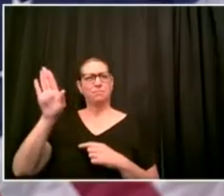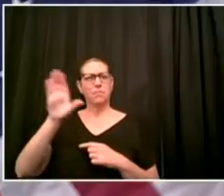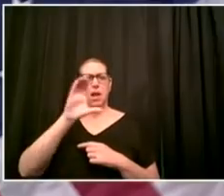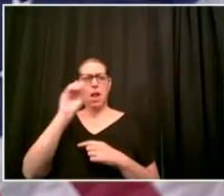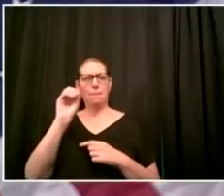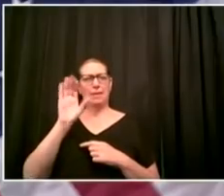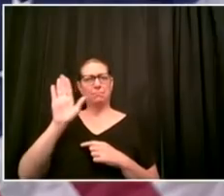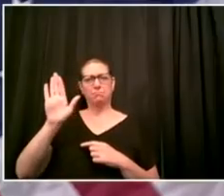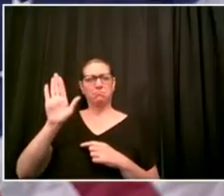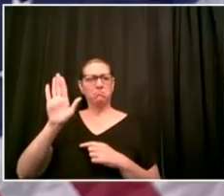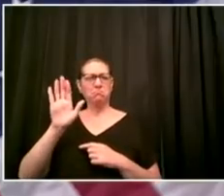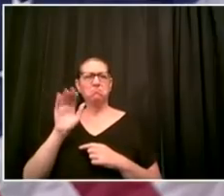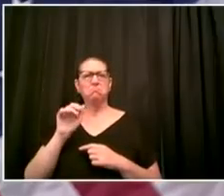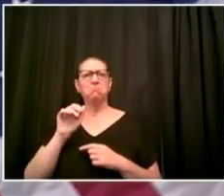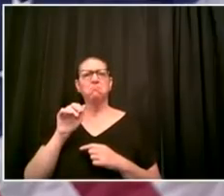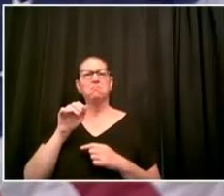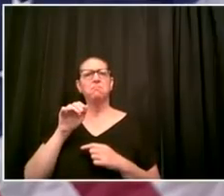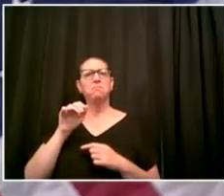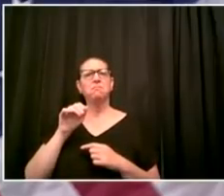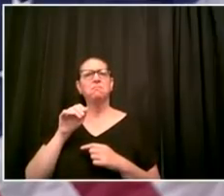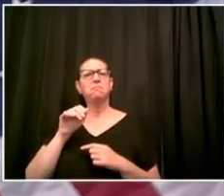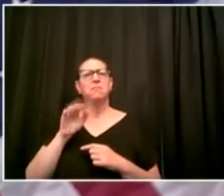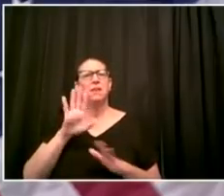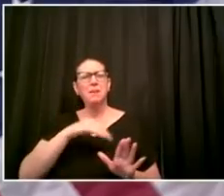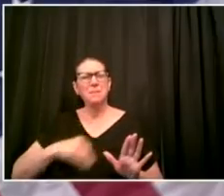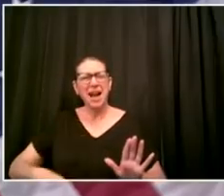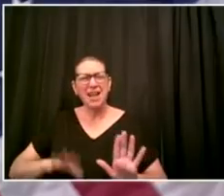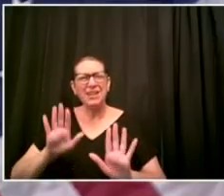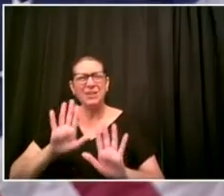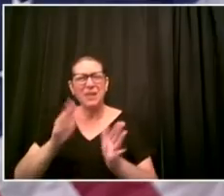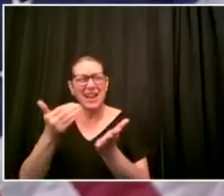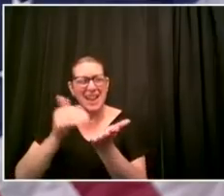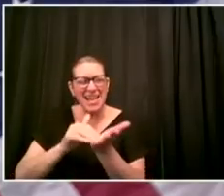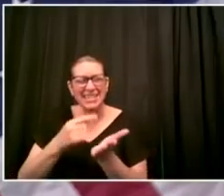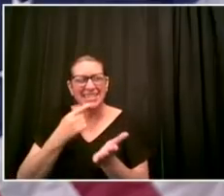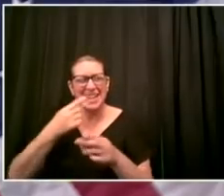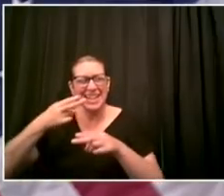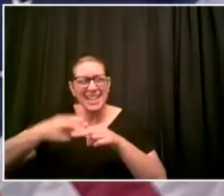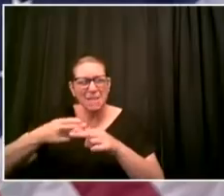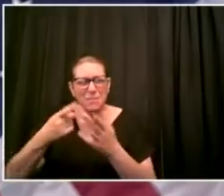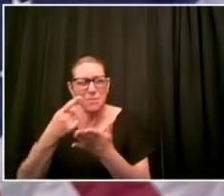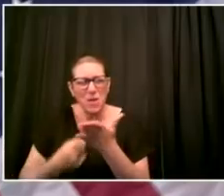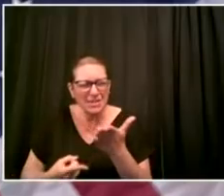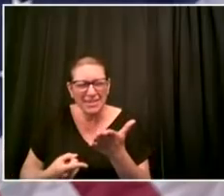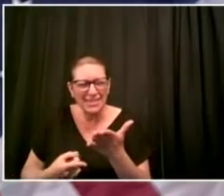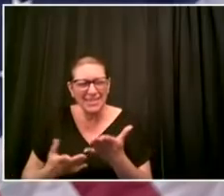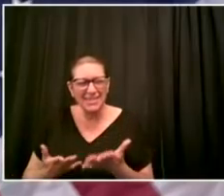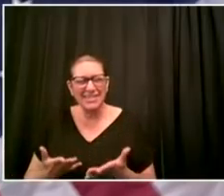for the city. I'm sorry, Yoav, say the name of the firm again. It's called